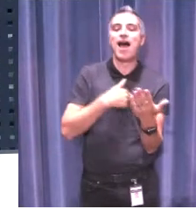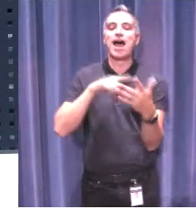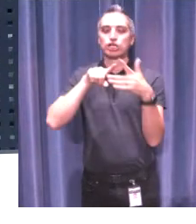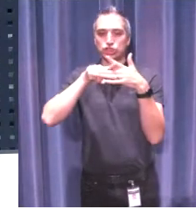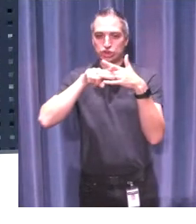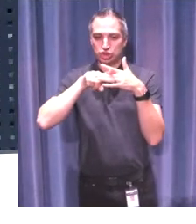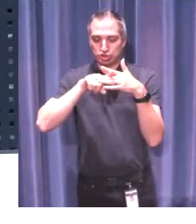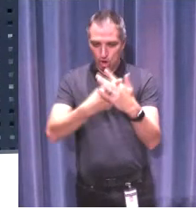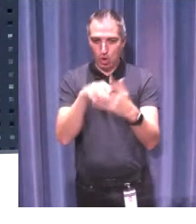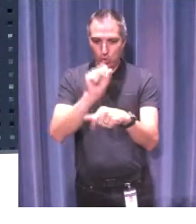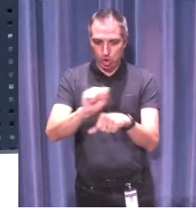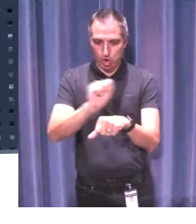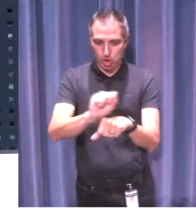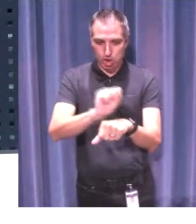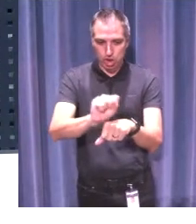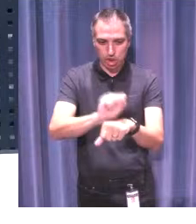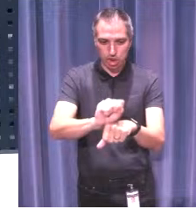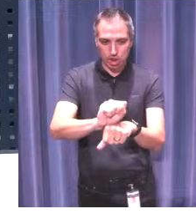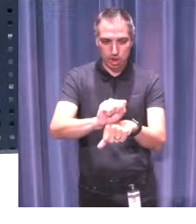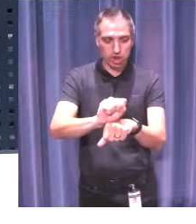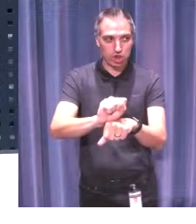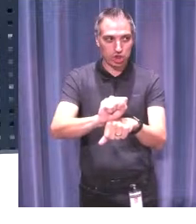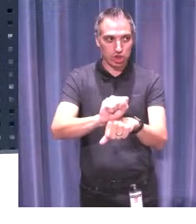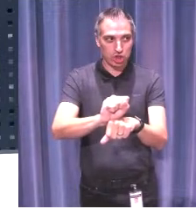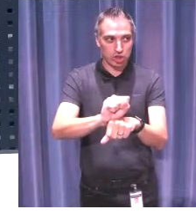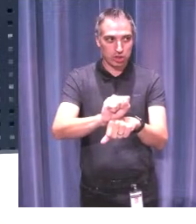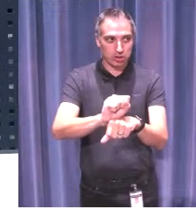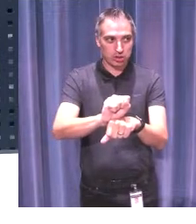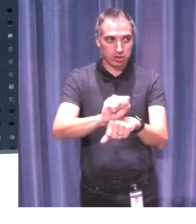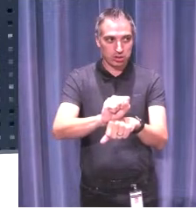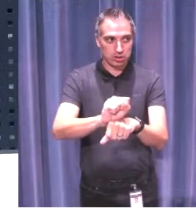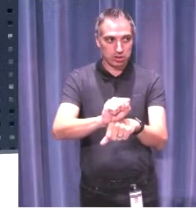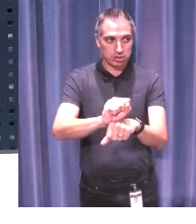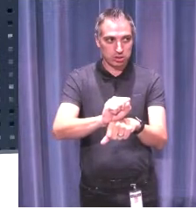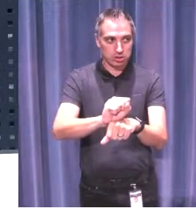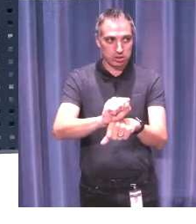in on the